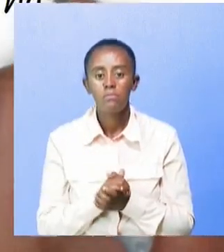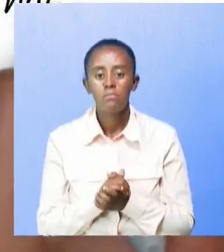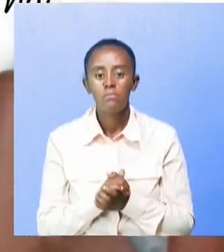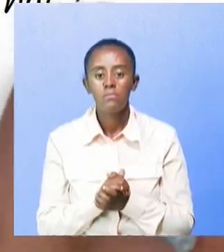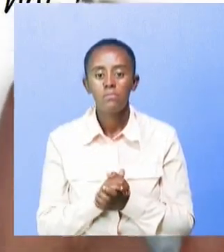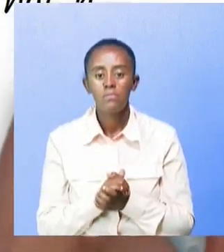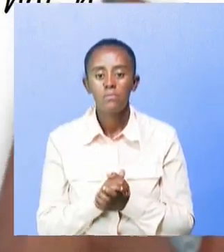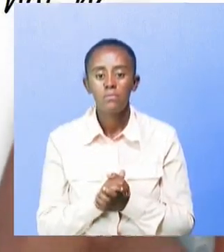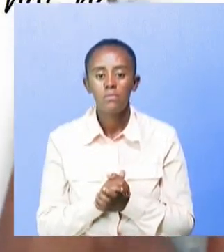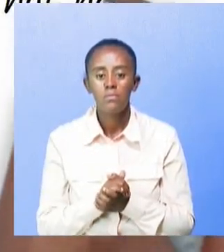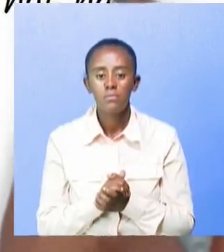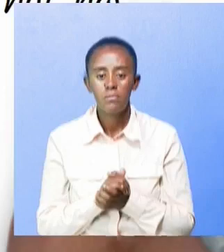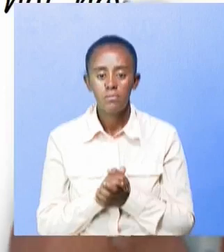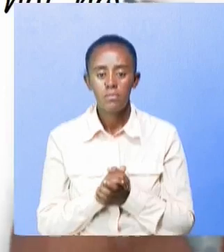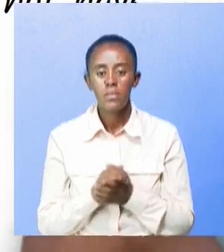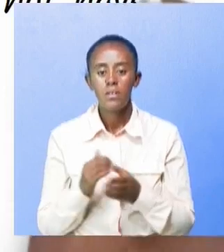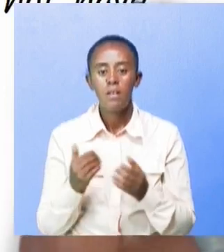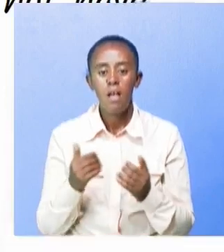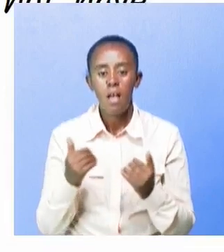have